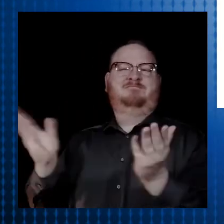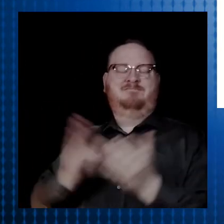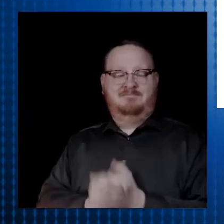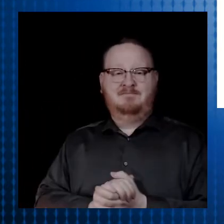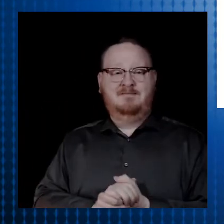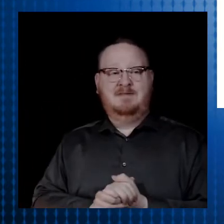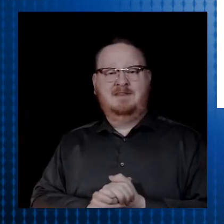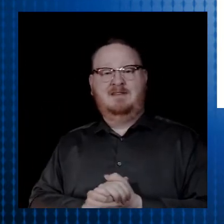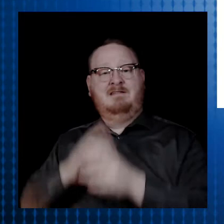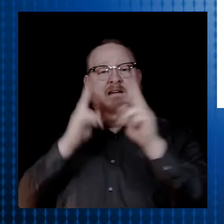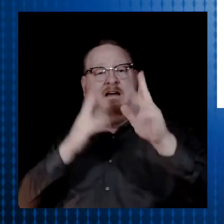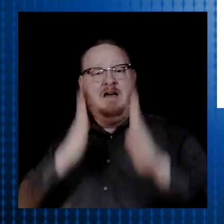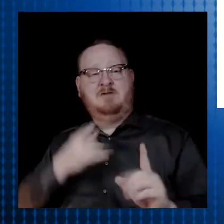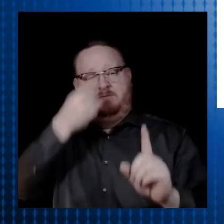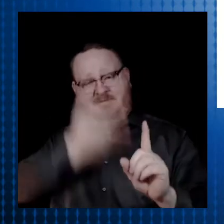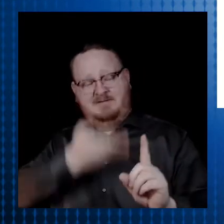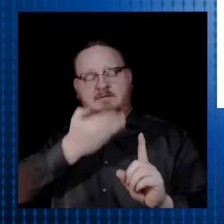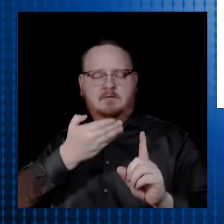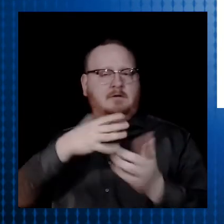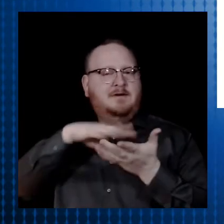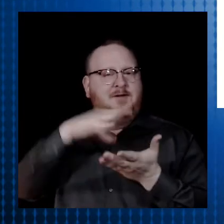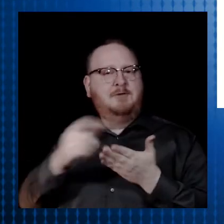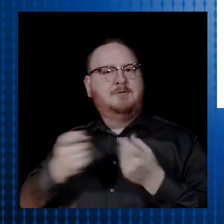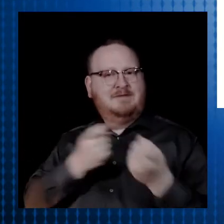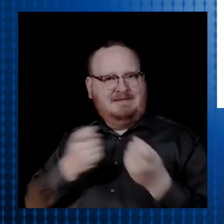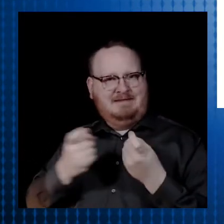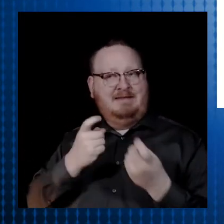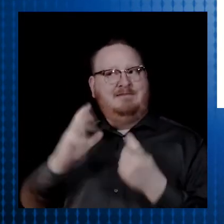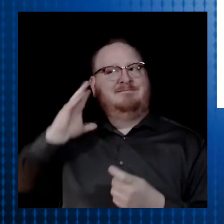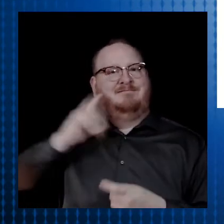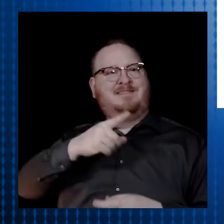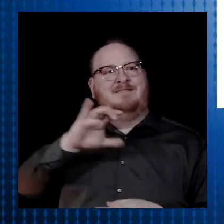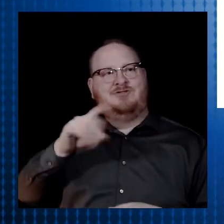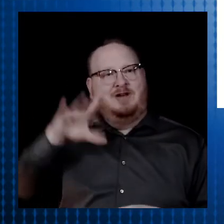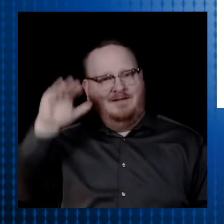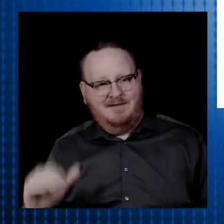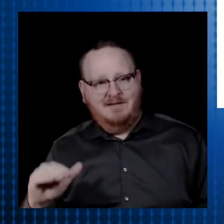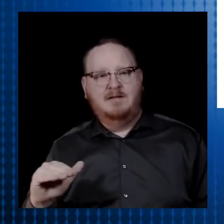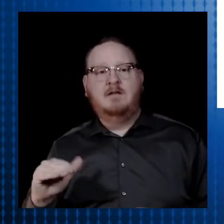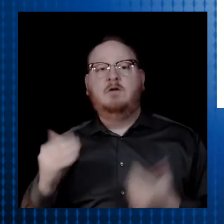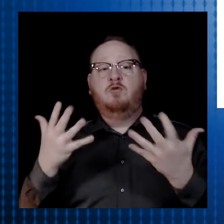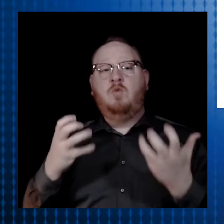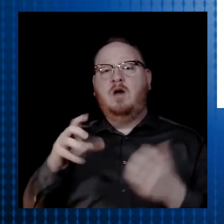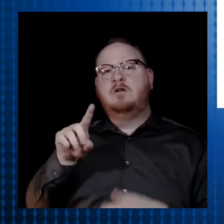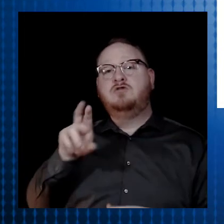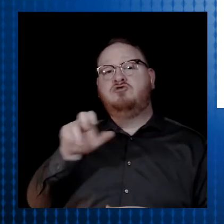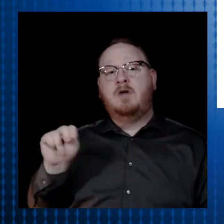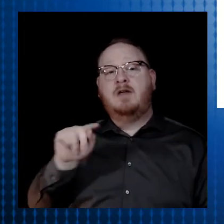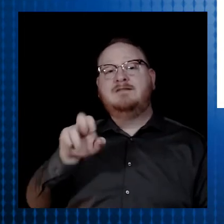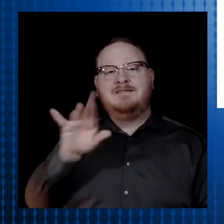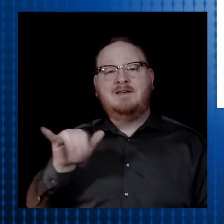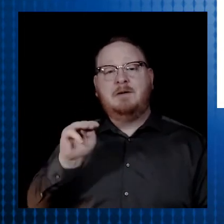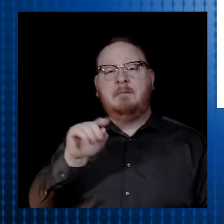learned to ski as a child, and she hopes to revive the ski program at Durant-Terre-Mont because she feels it